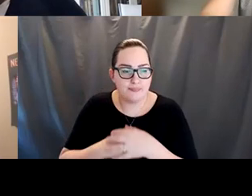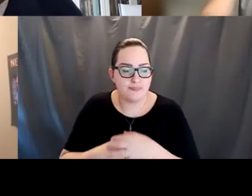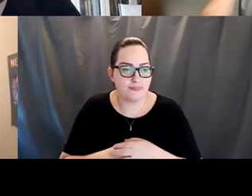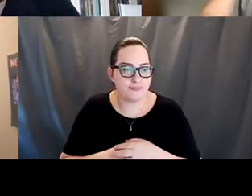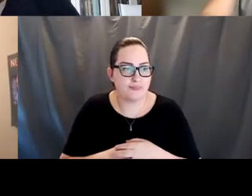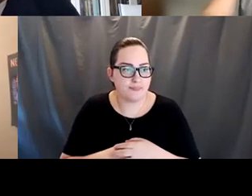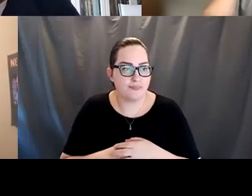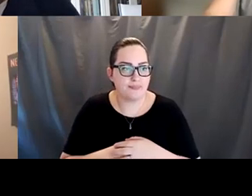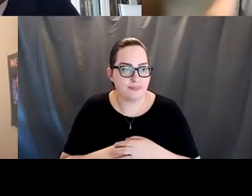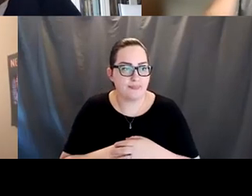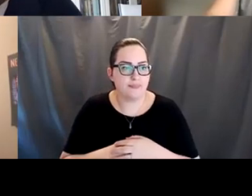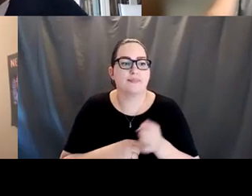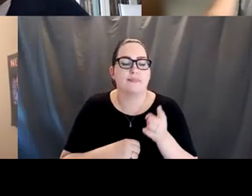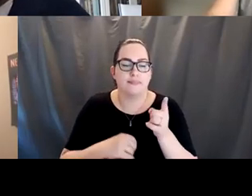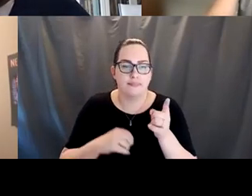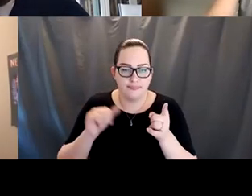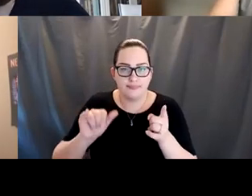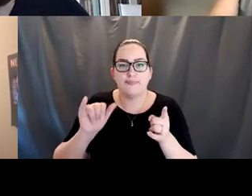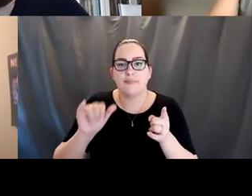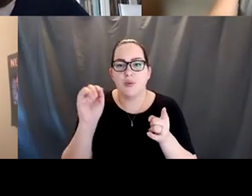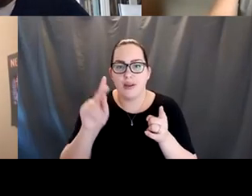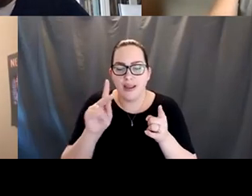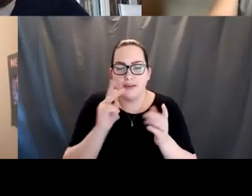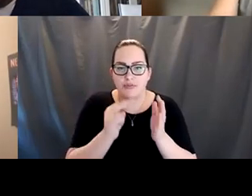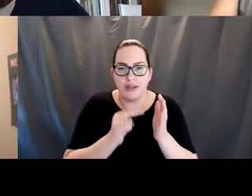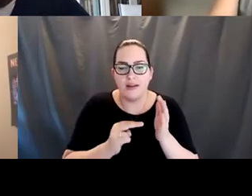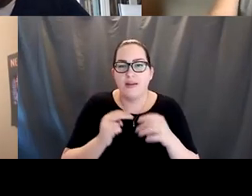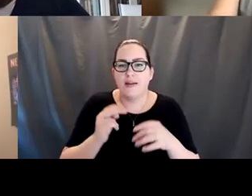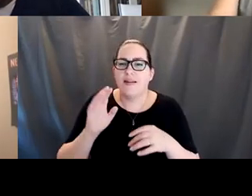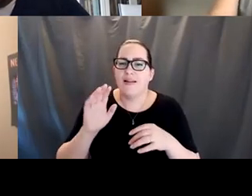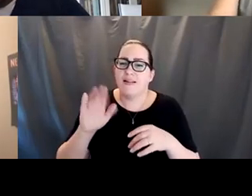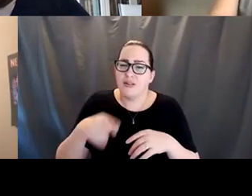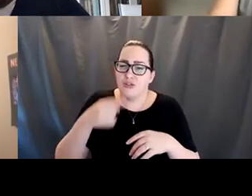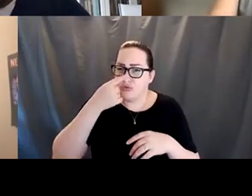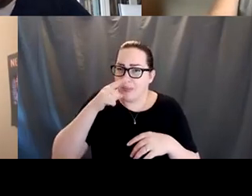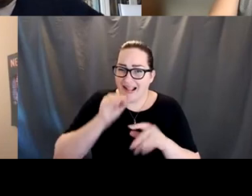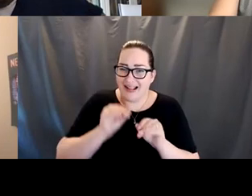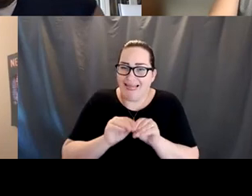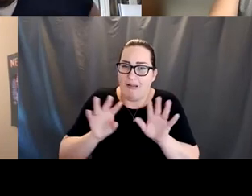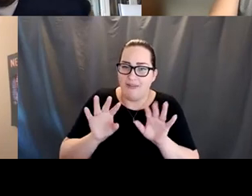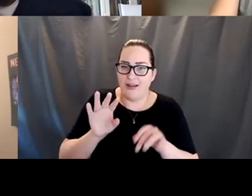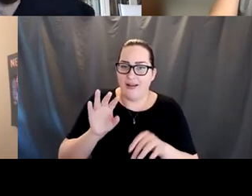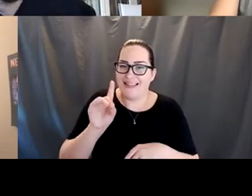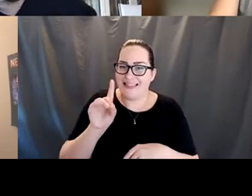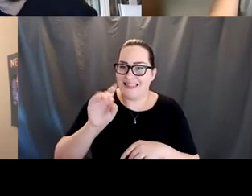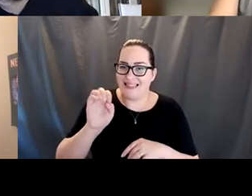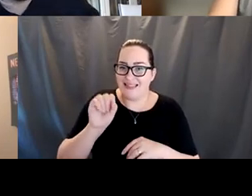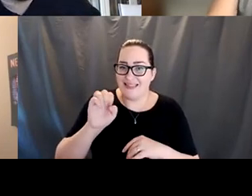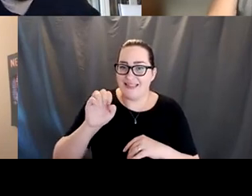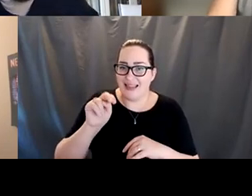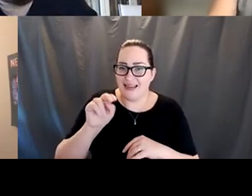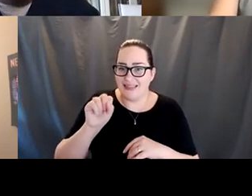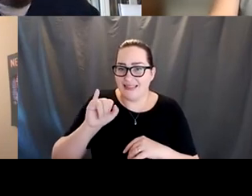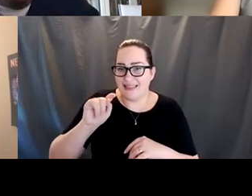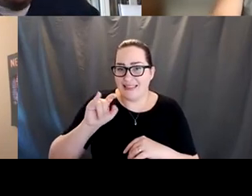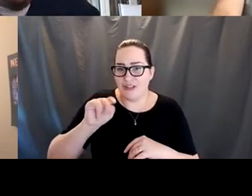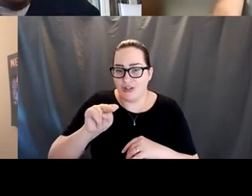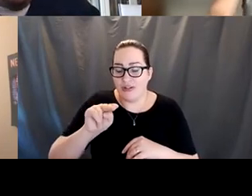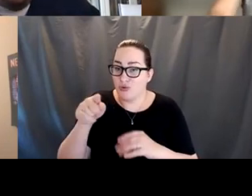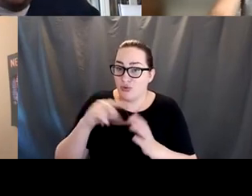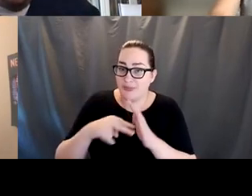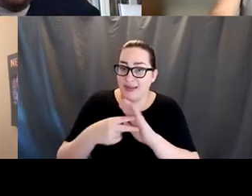didn't want to do that as well. So yeah. And you do have to consider that on every story you do, basically. You're telling someone else's story.